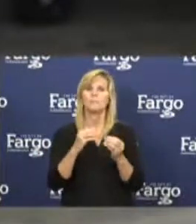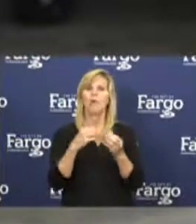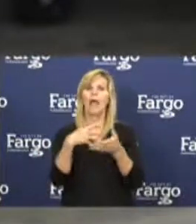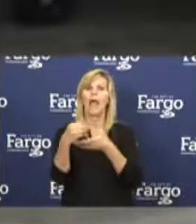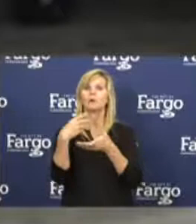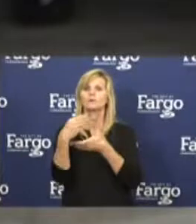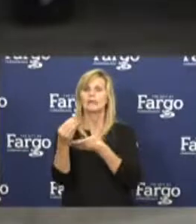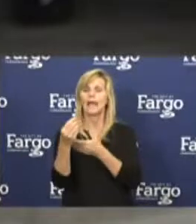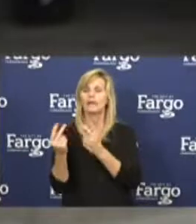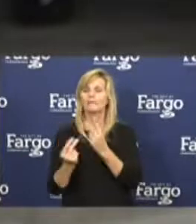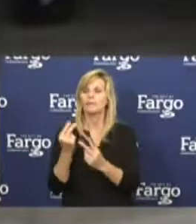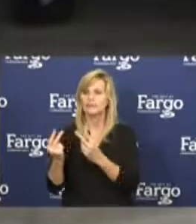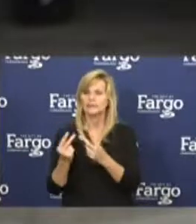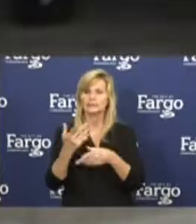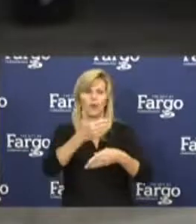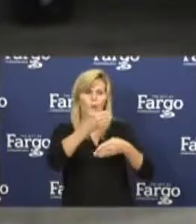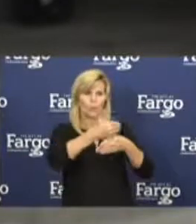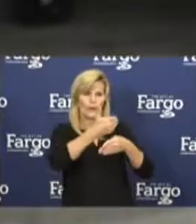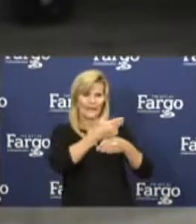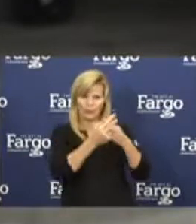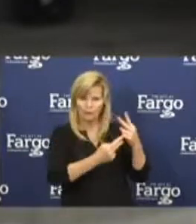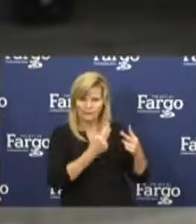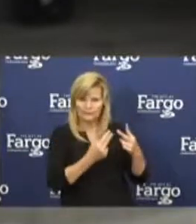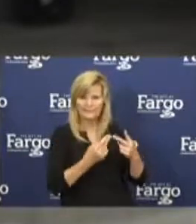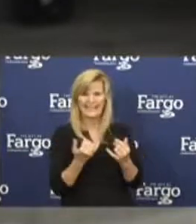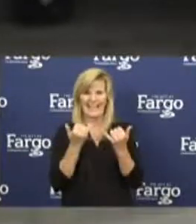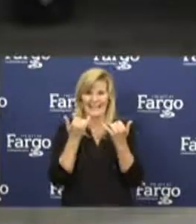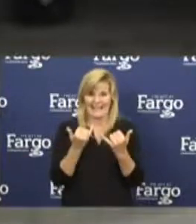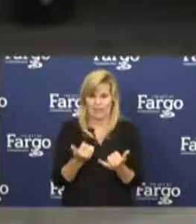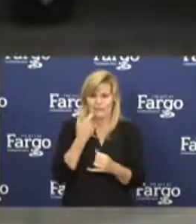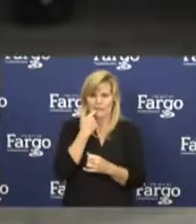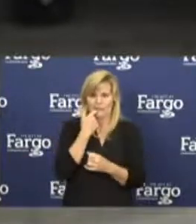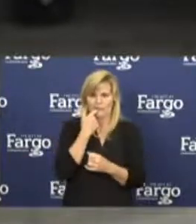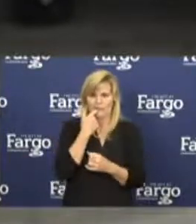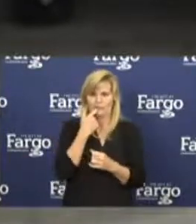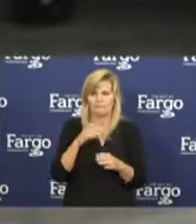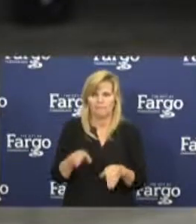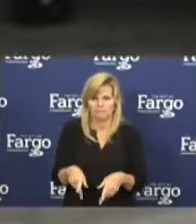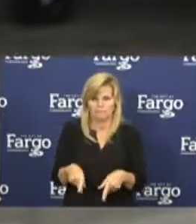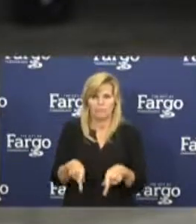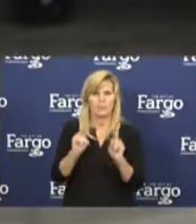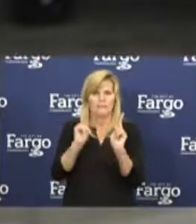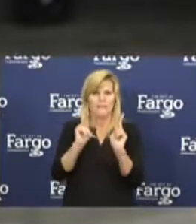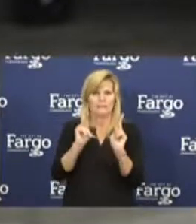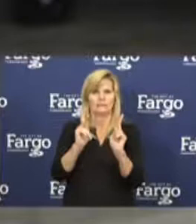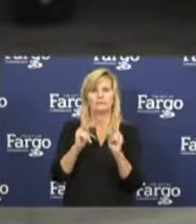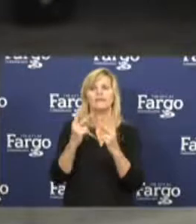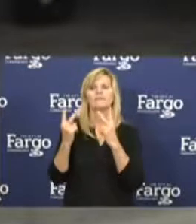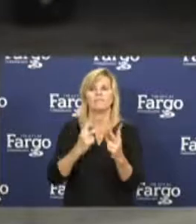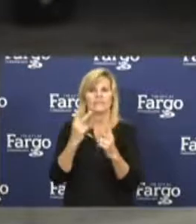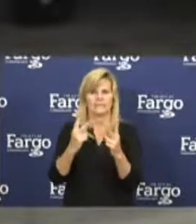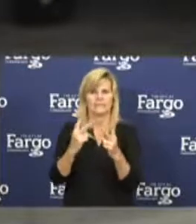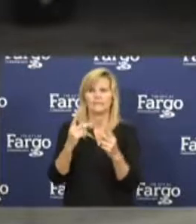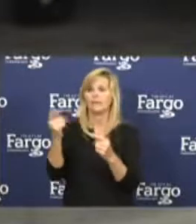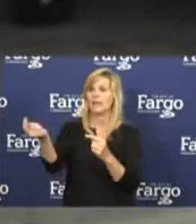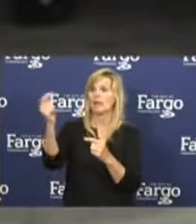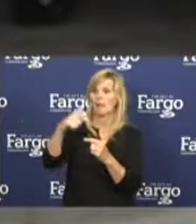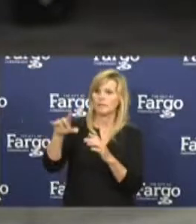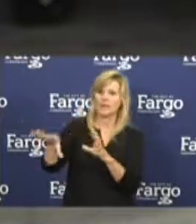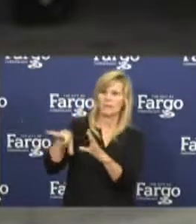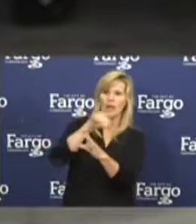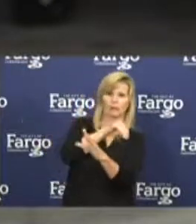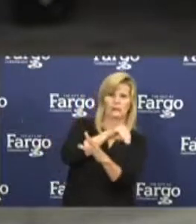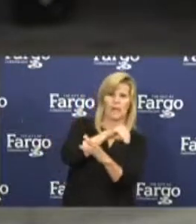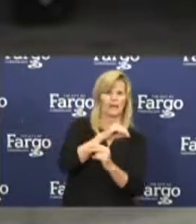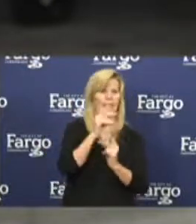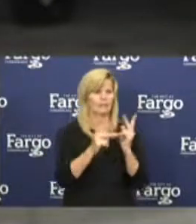visits, but window visits only, and now they just increased the visits to be outdoor visits. Again, 6-foot